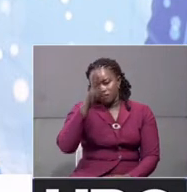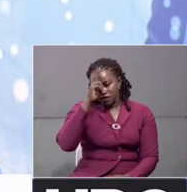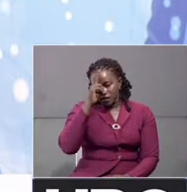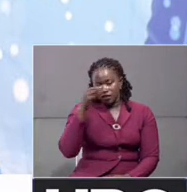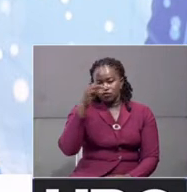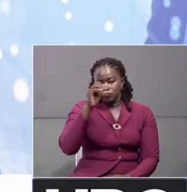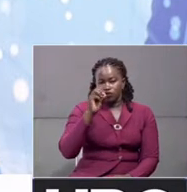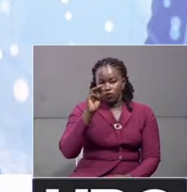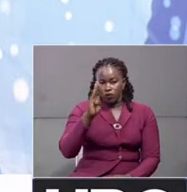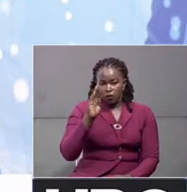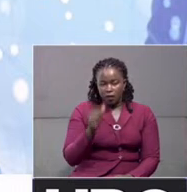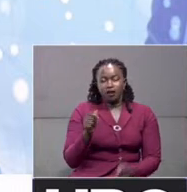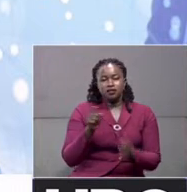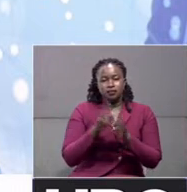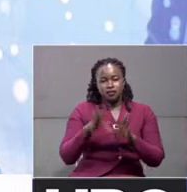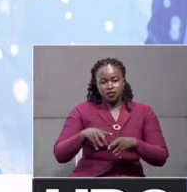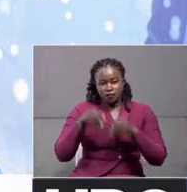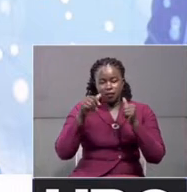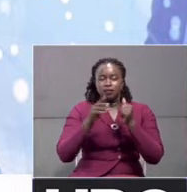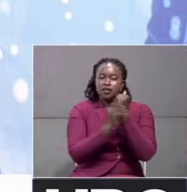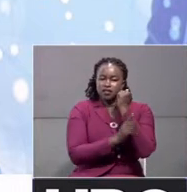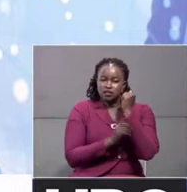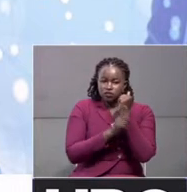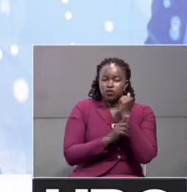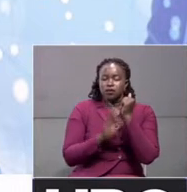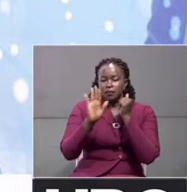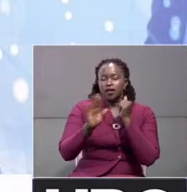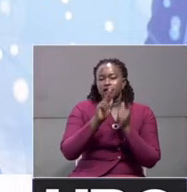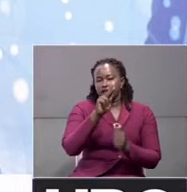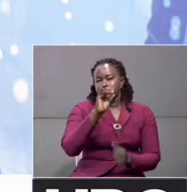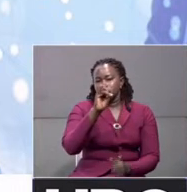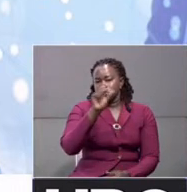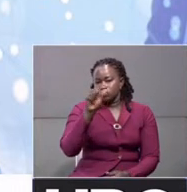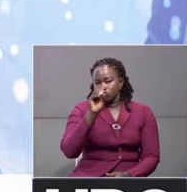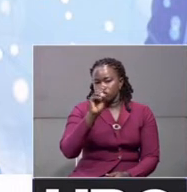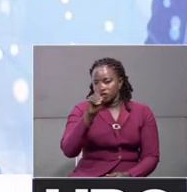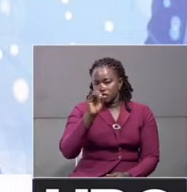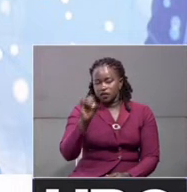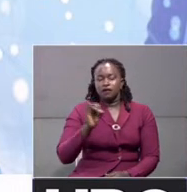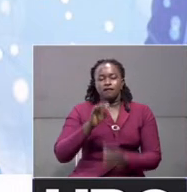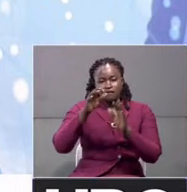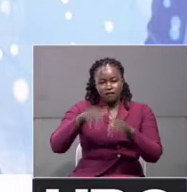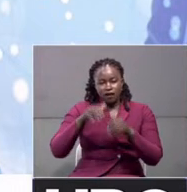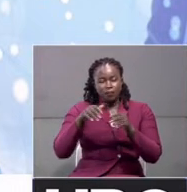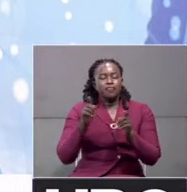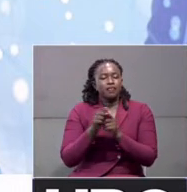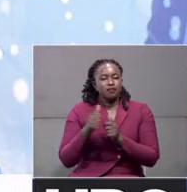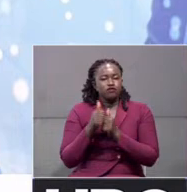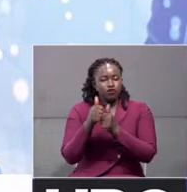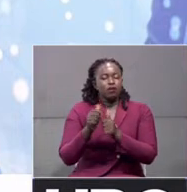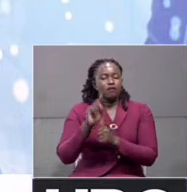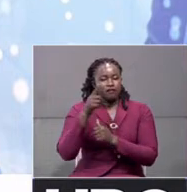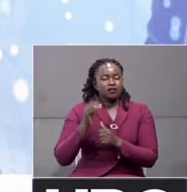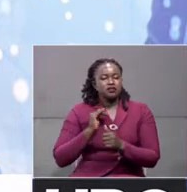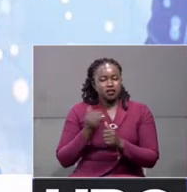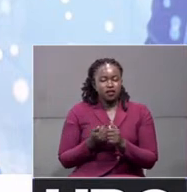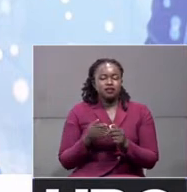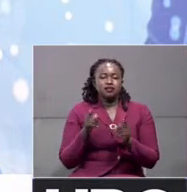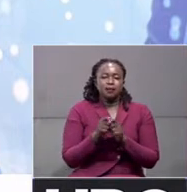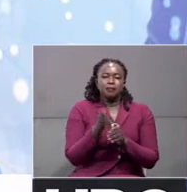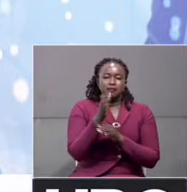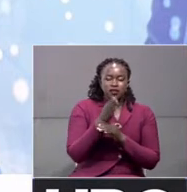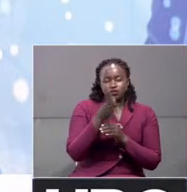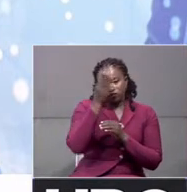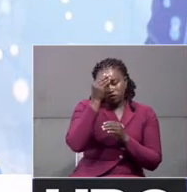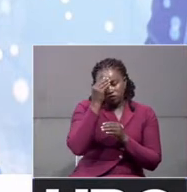Gomba and Simbabwe districts at his Kisozi farm. He was accompanied by the First Lady and Minister of Education